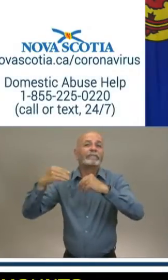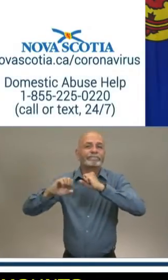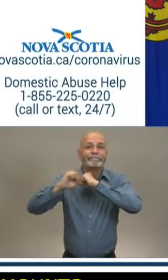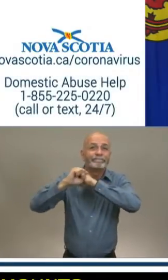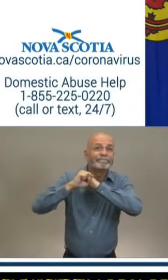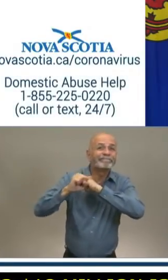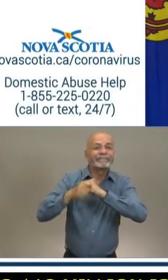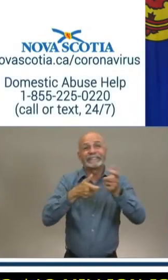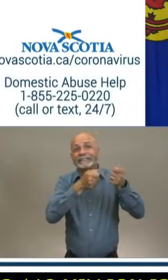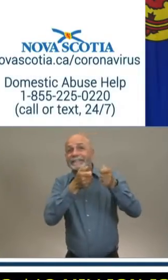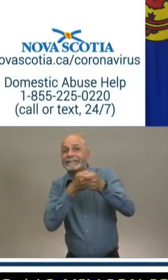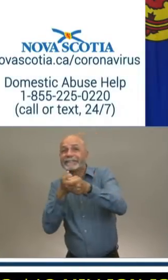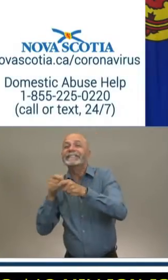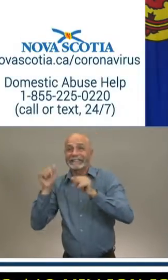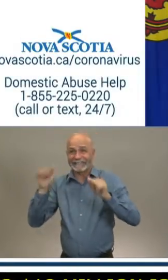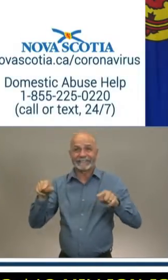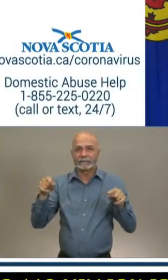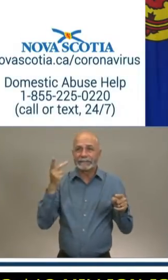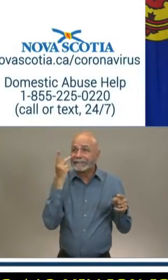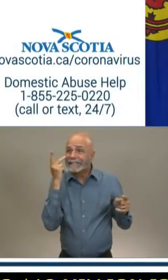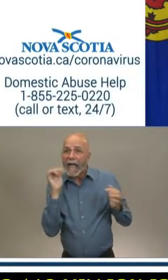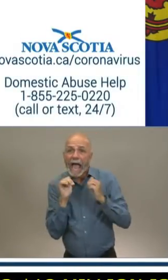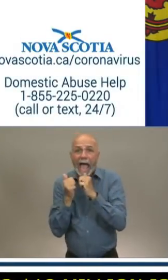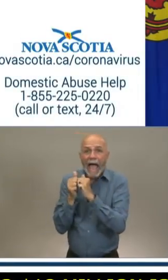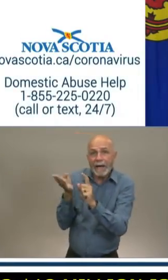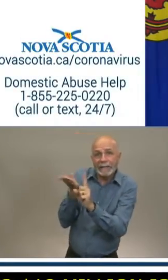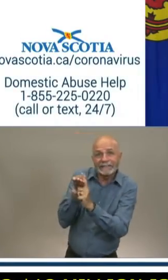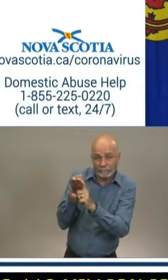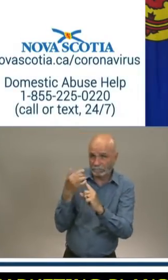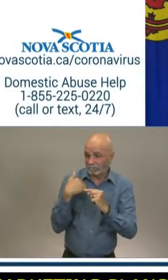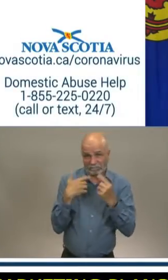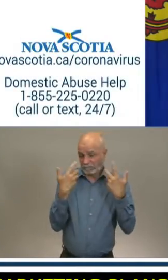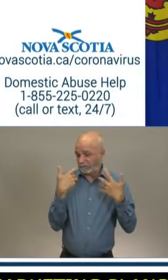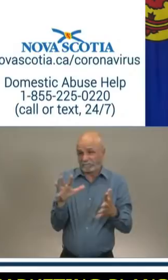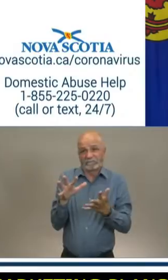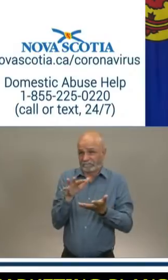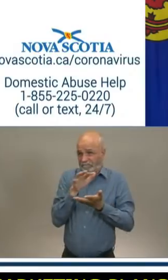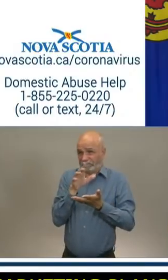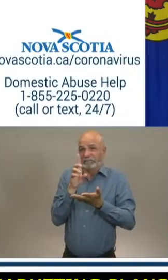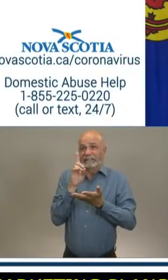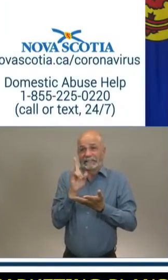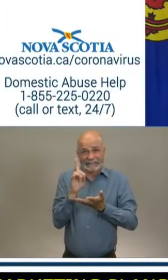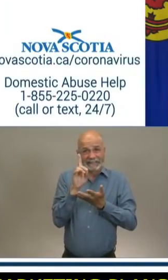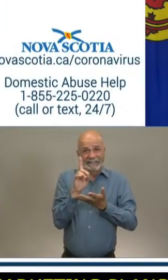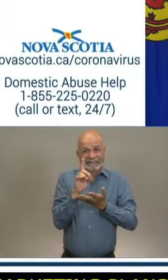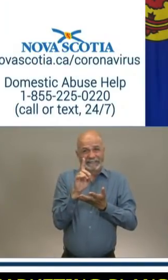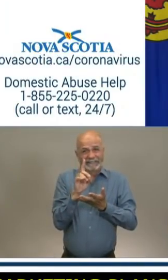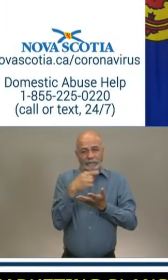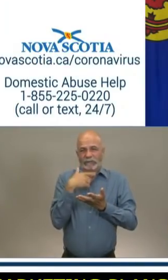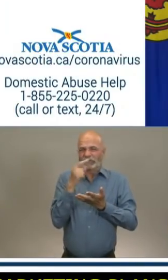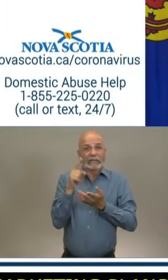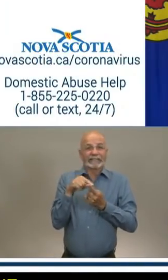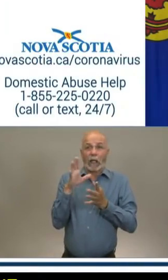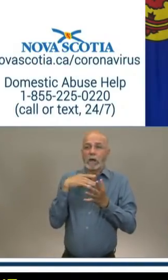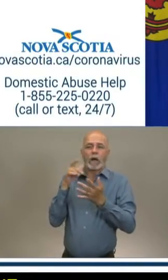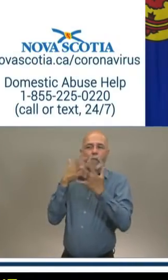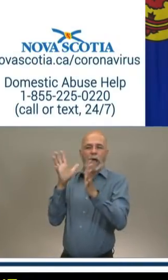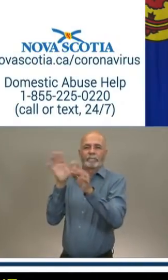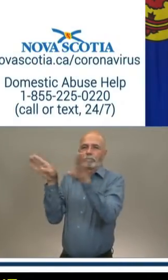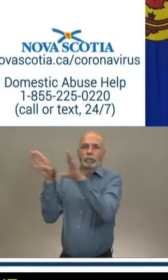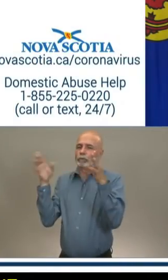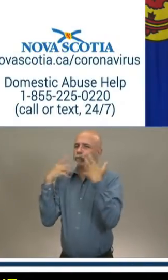sector to see how we could best support them. We're trying to avoid another shutdown. That's good economic policy